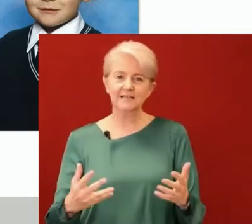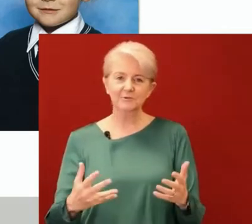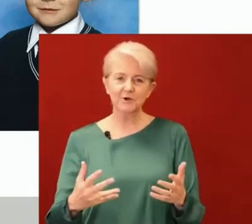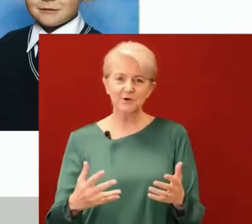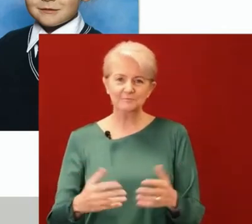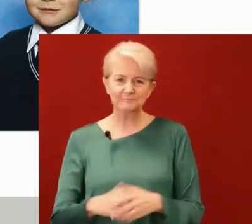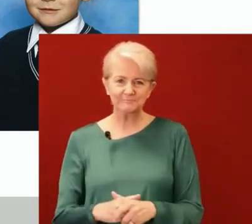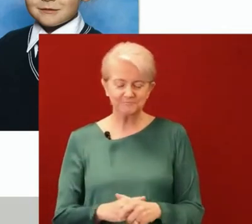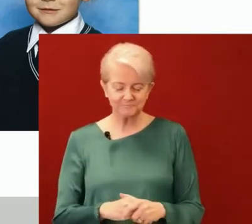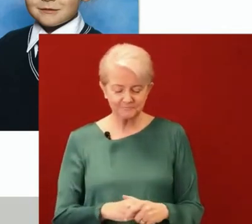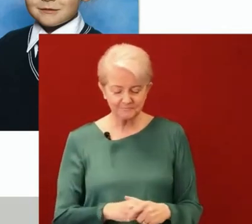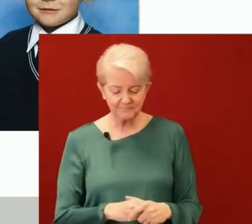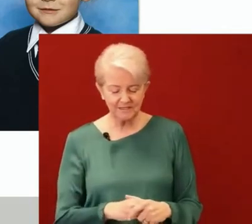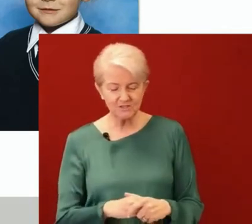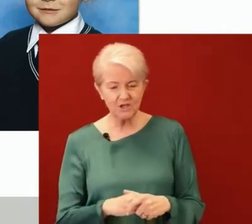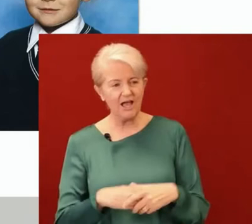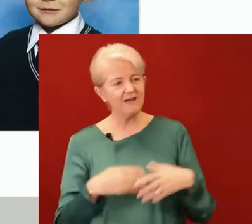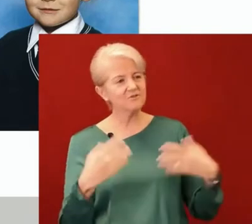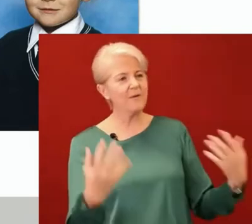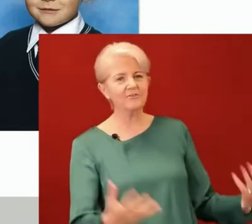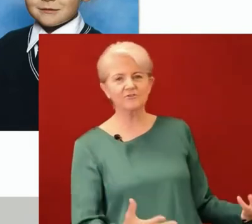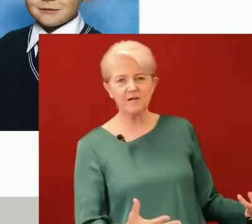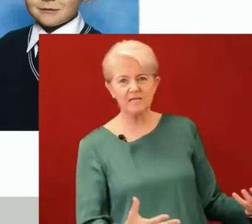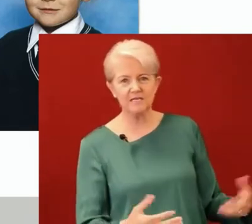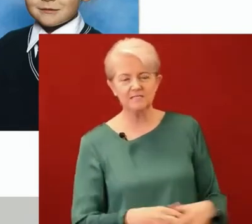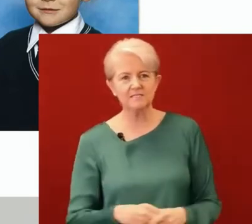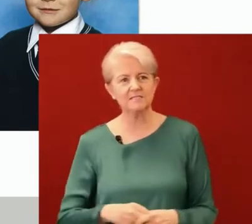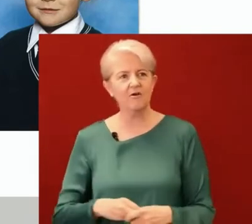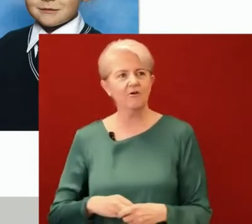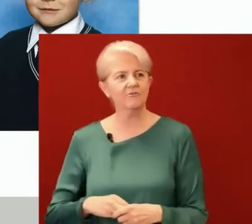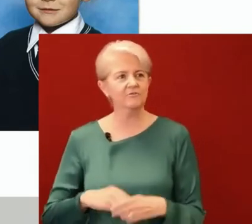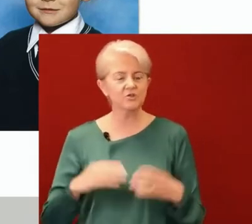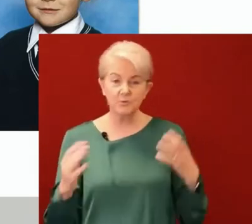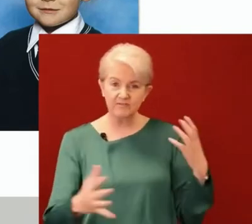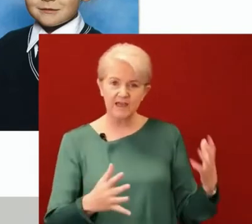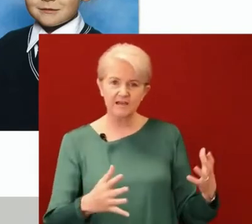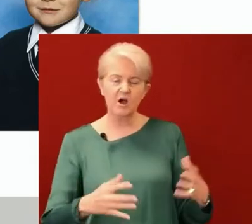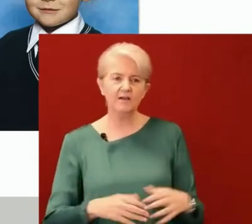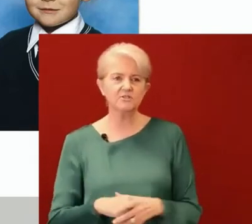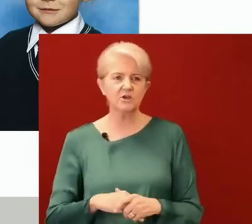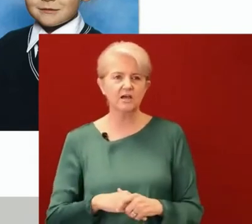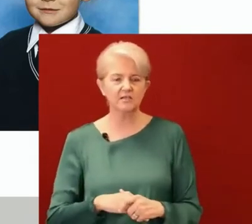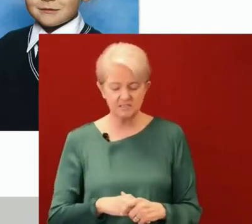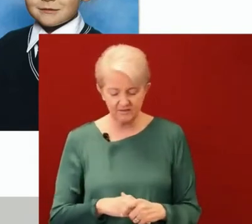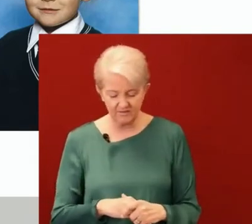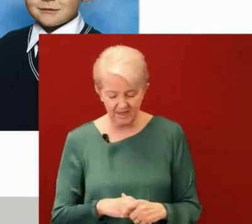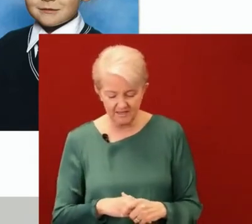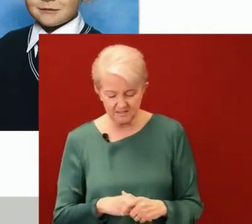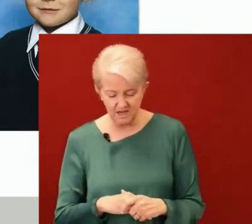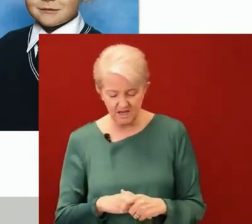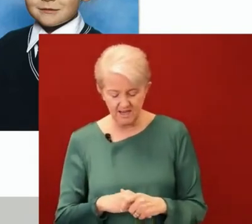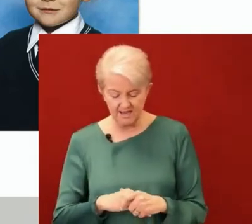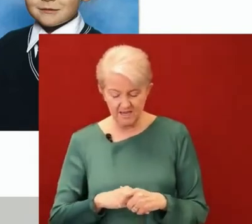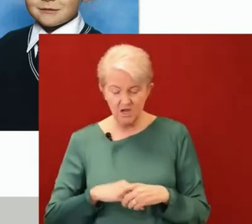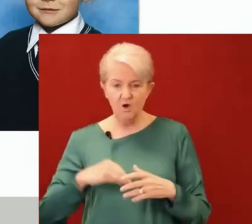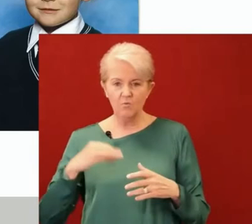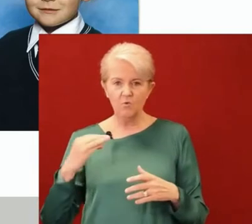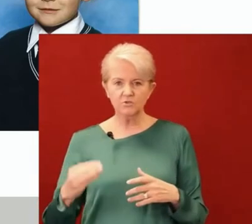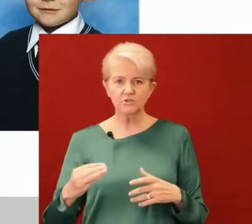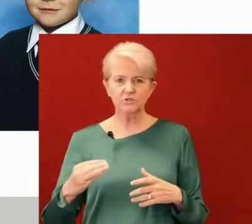that's our little girl. So after about 3 years of doing that, I decided that